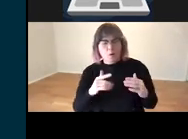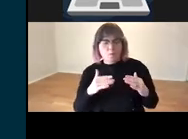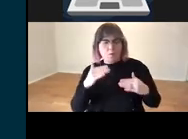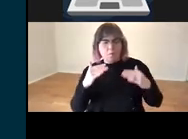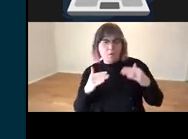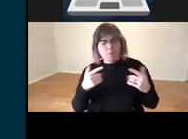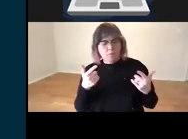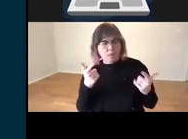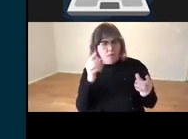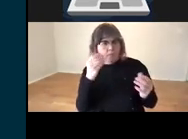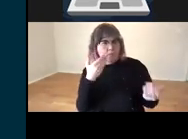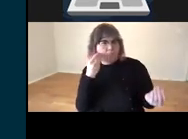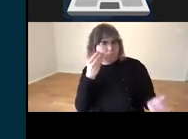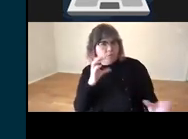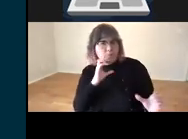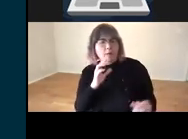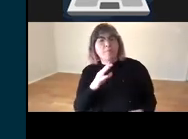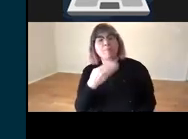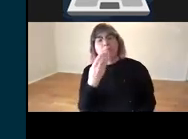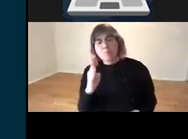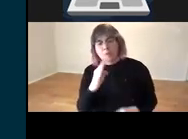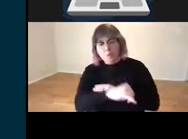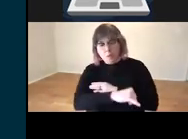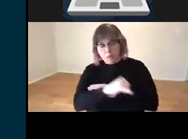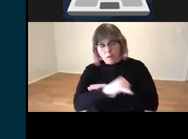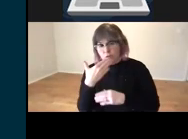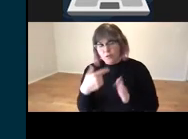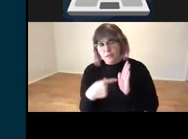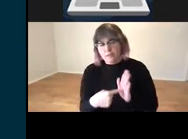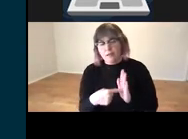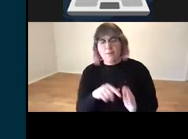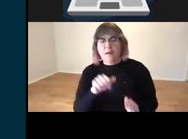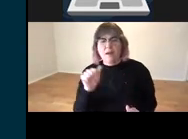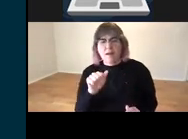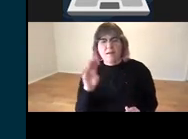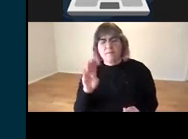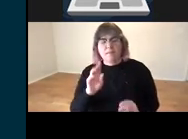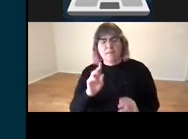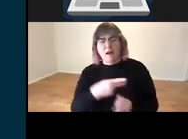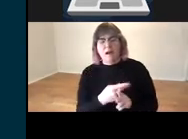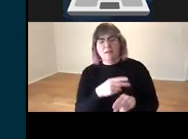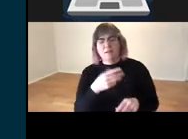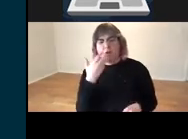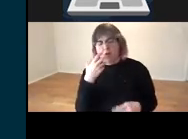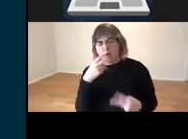that. Blue whales are another great example. A and B type calls have been identified for blue whales. And again, blue whales are